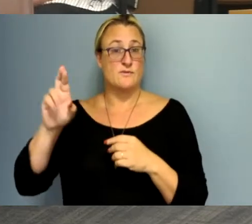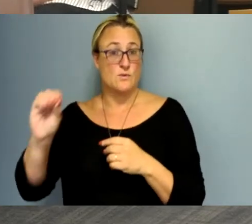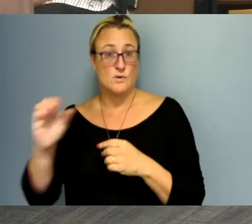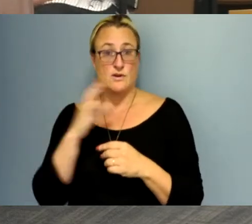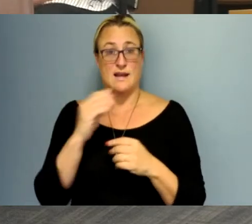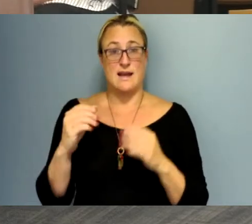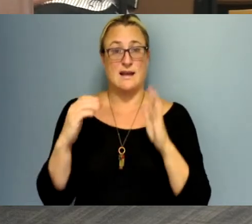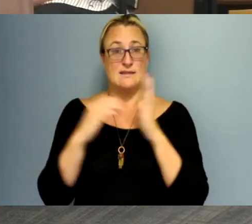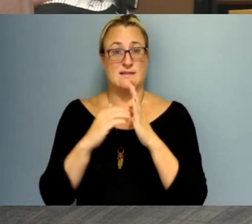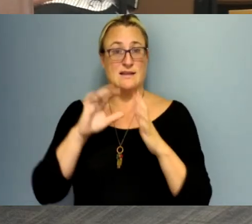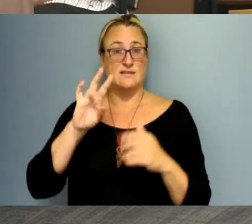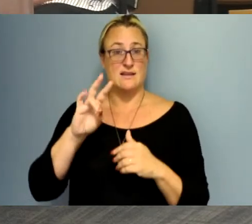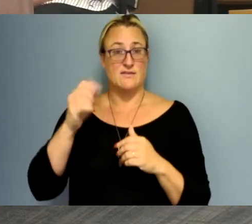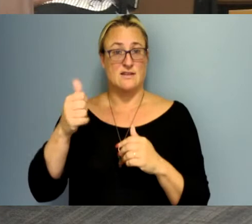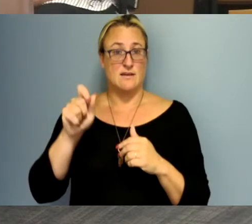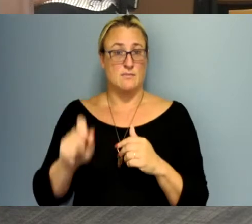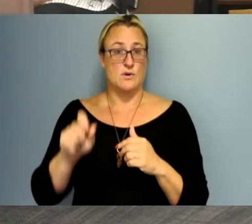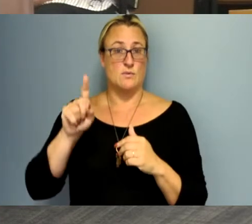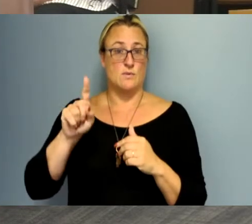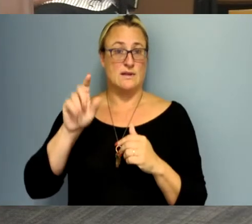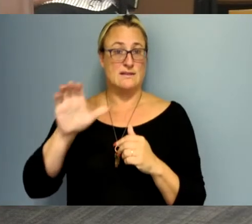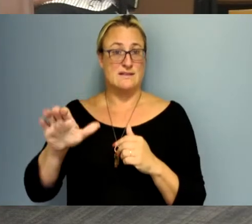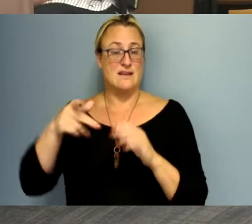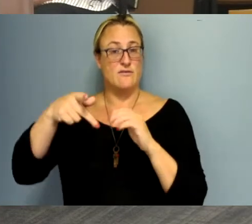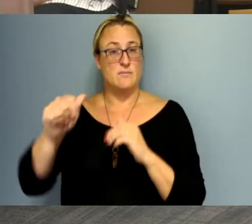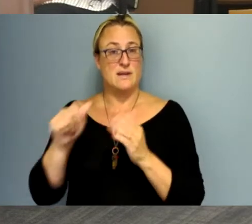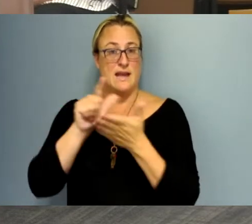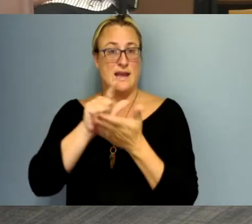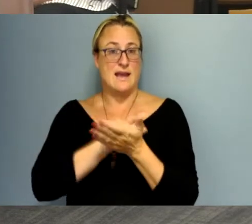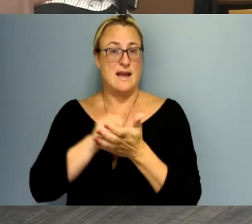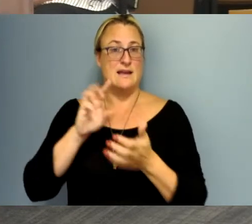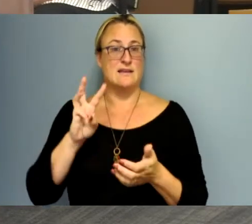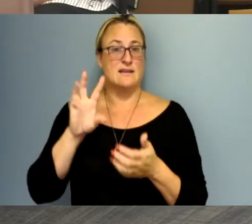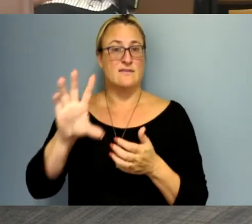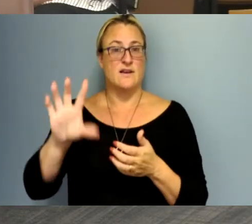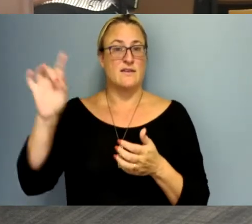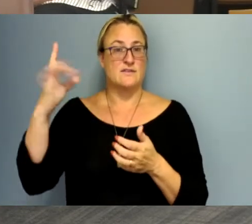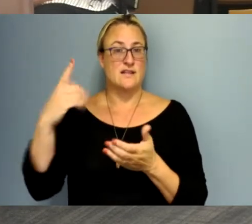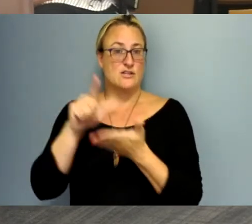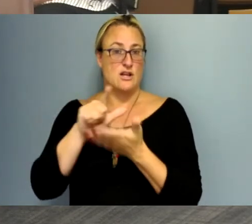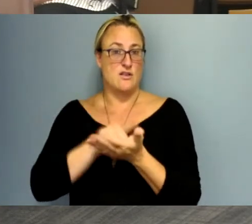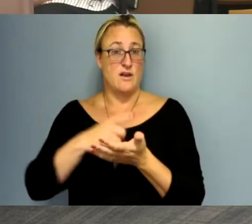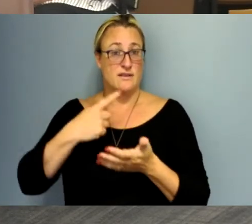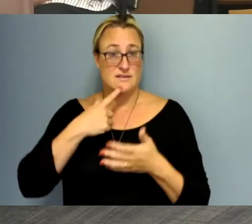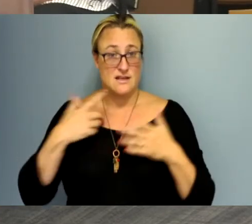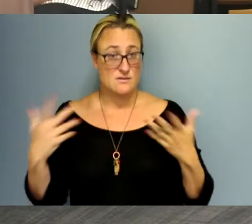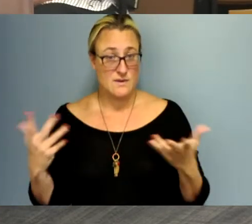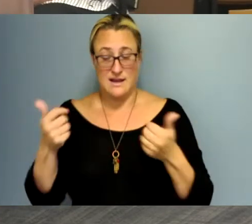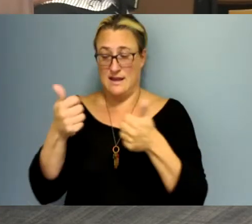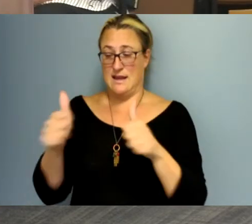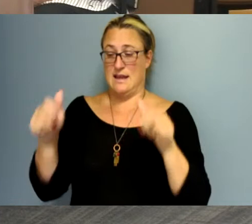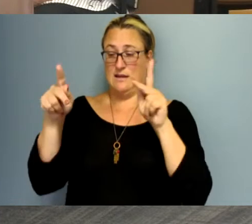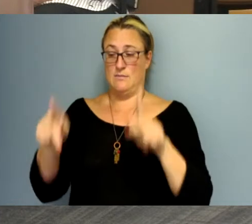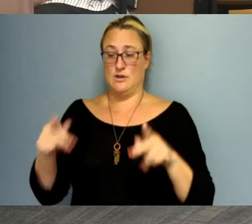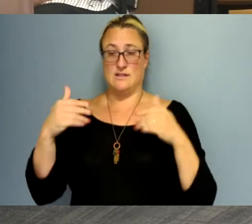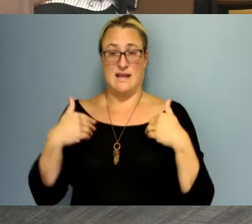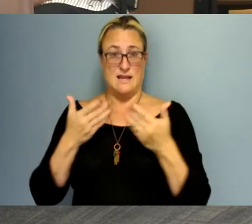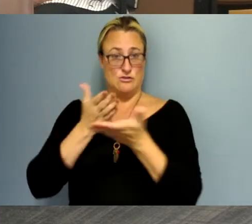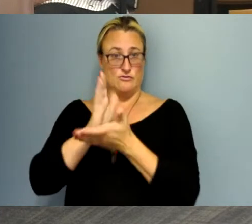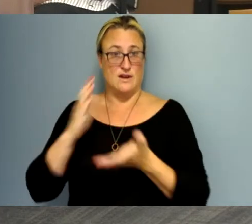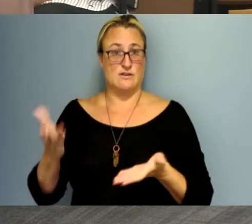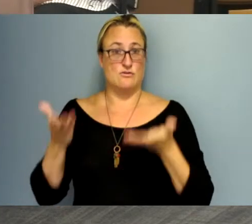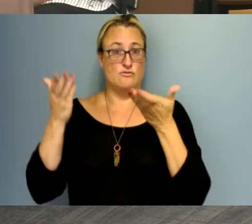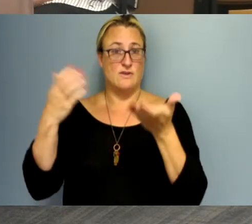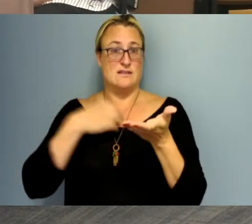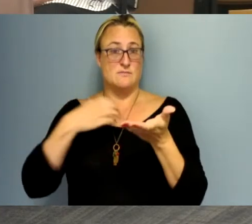Section 710.1C of PA Act 65 Sunshine Law, which states that any person has the right to raise an objection at